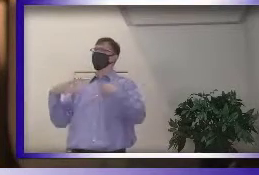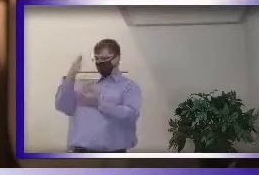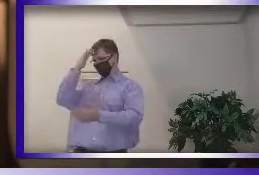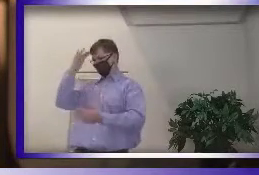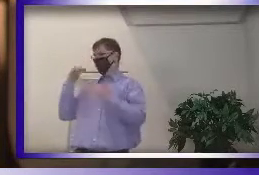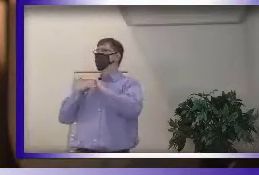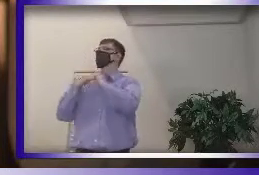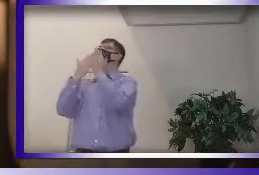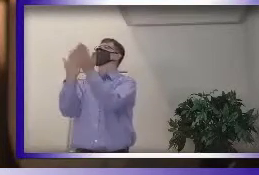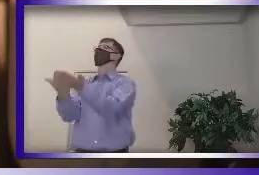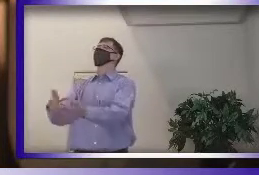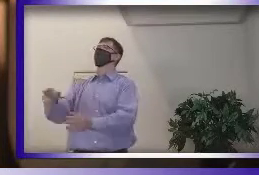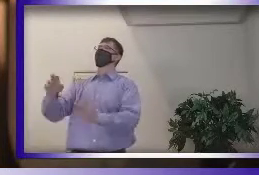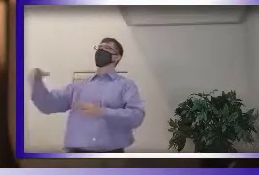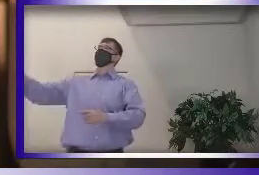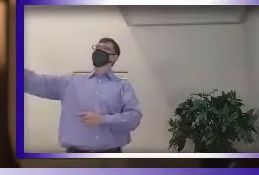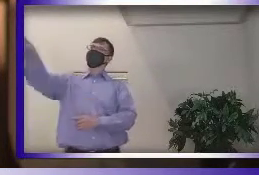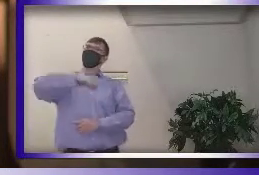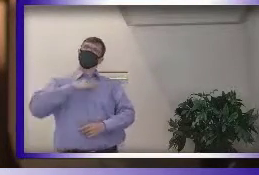be.